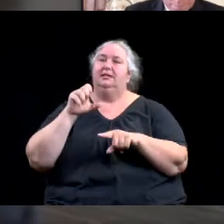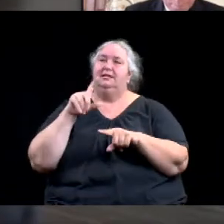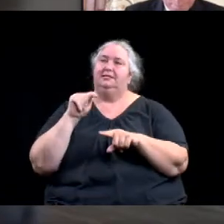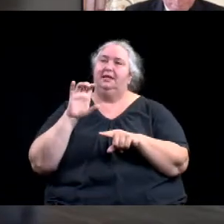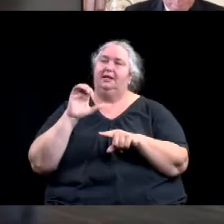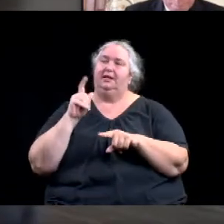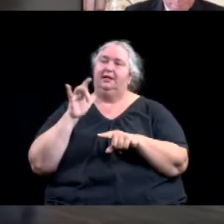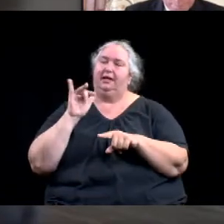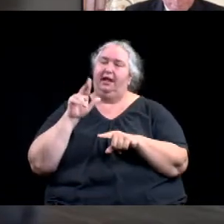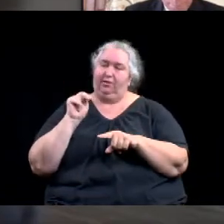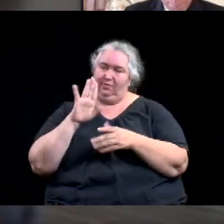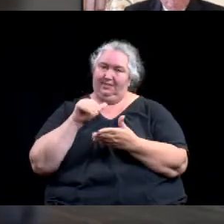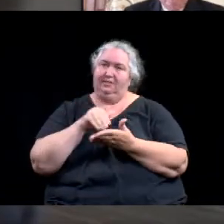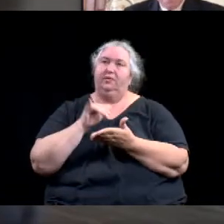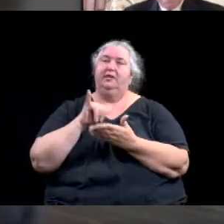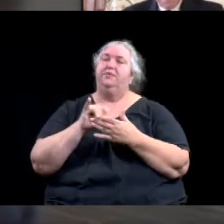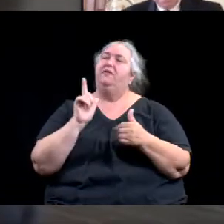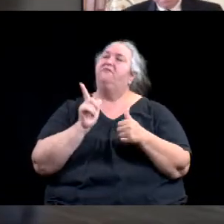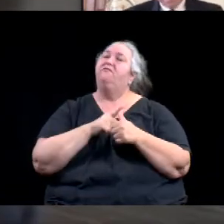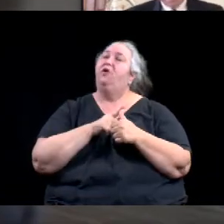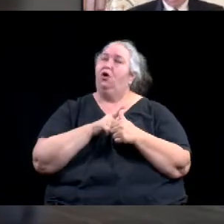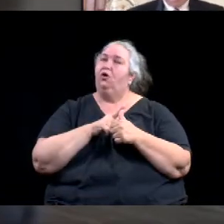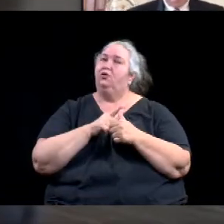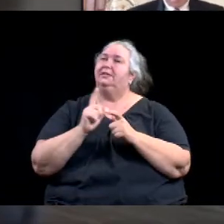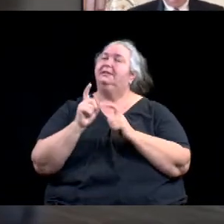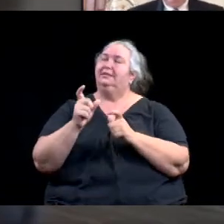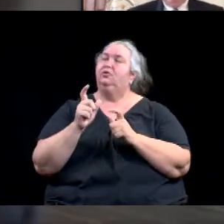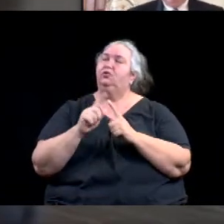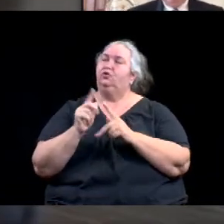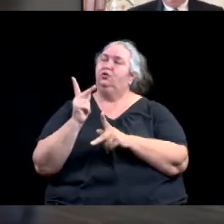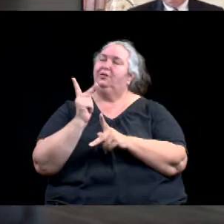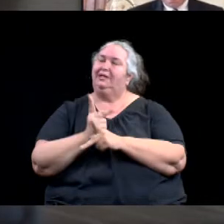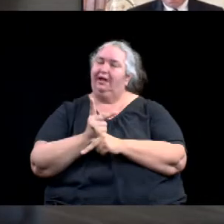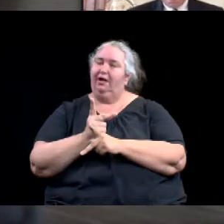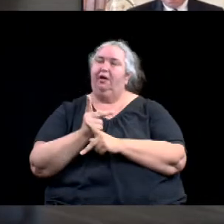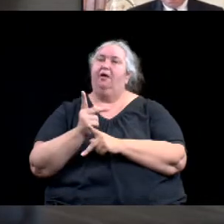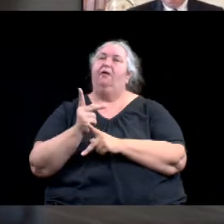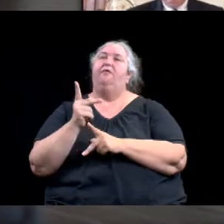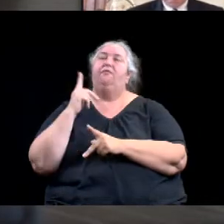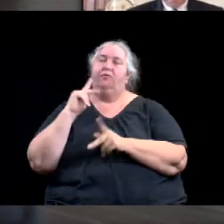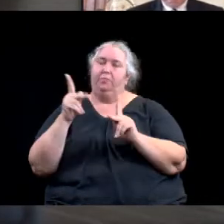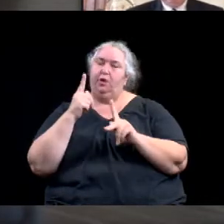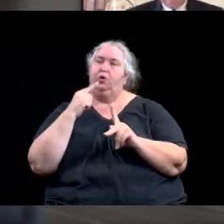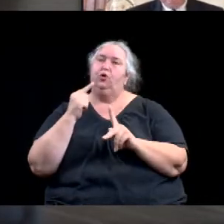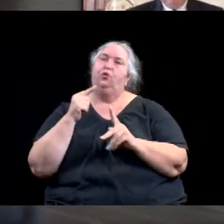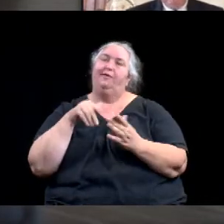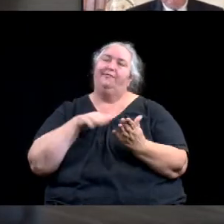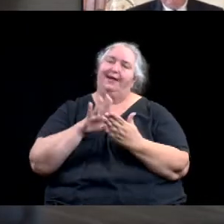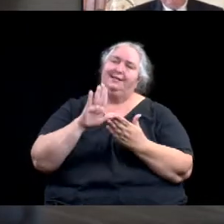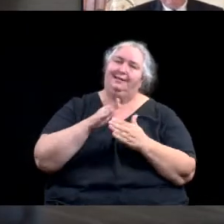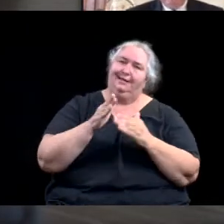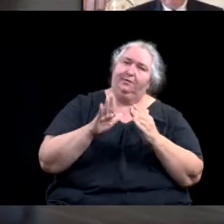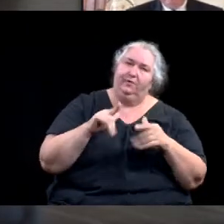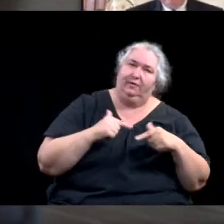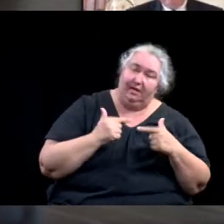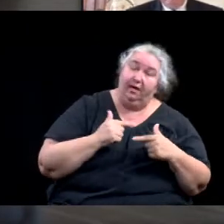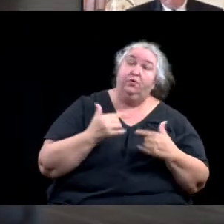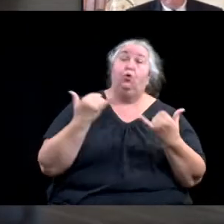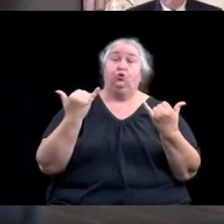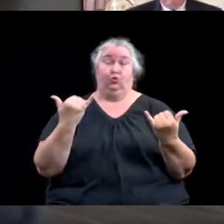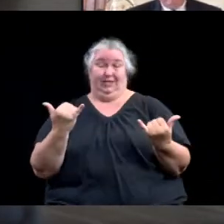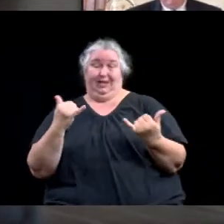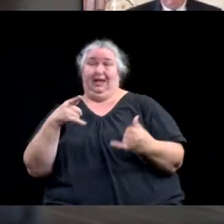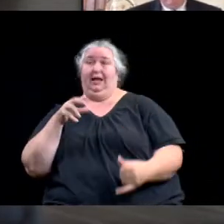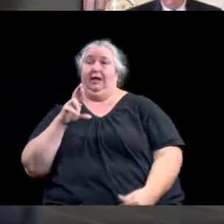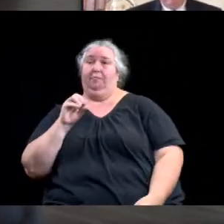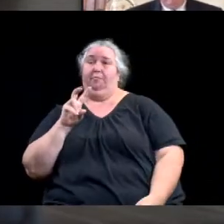Today, Providence Hospice Place is the only inpatient hospice care facility serving the citizens of Waco.